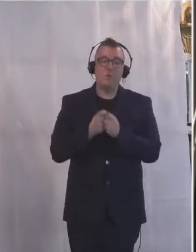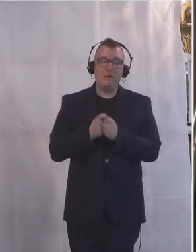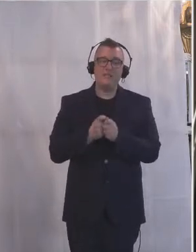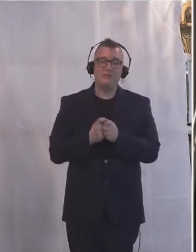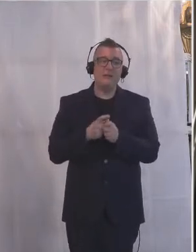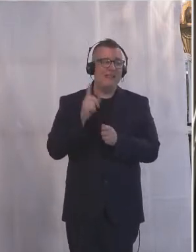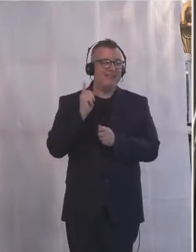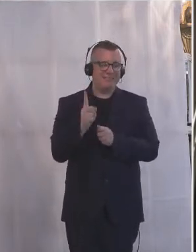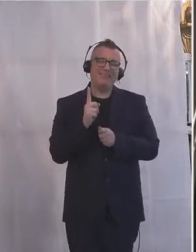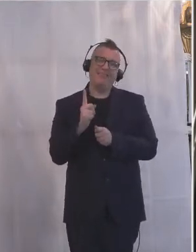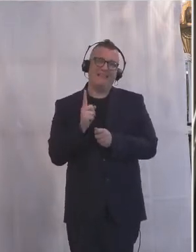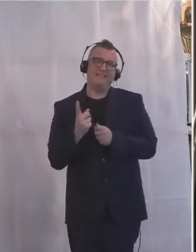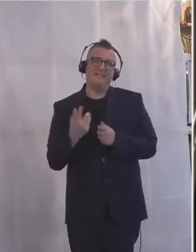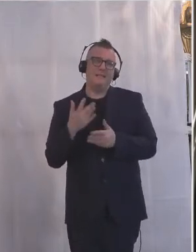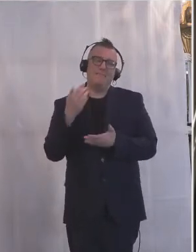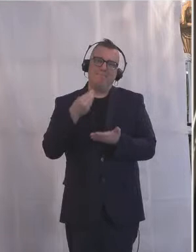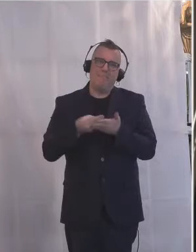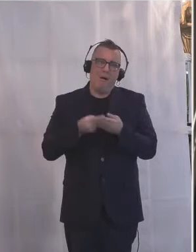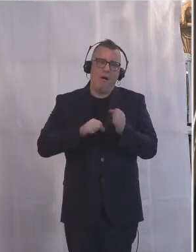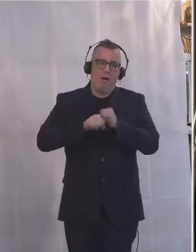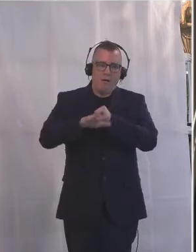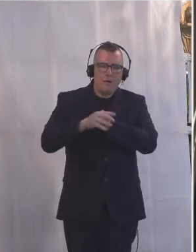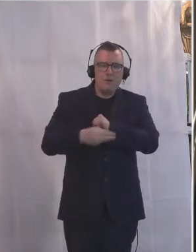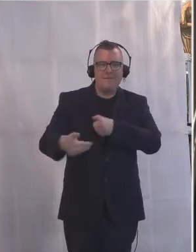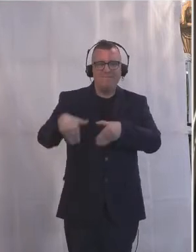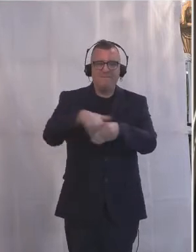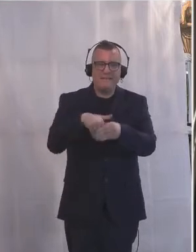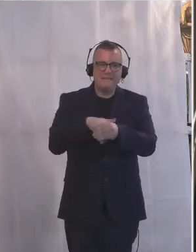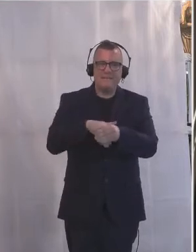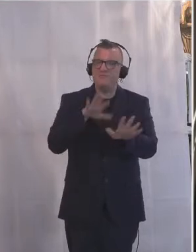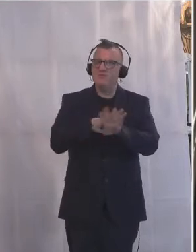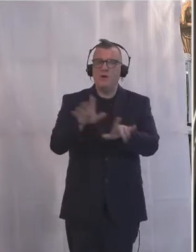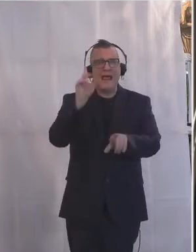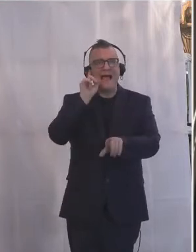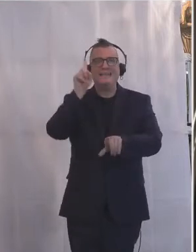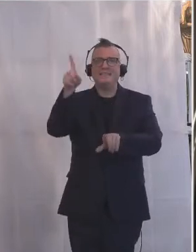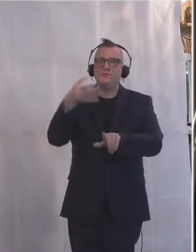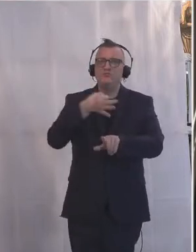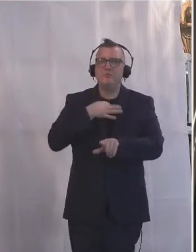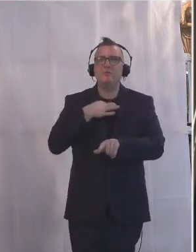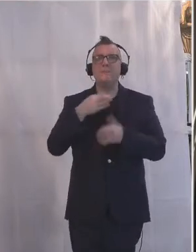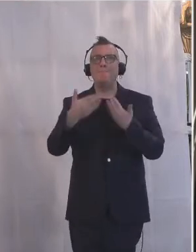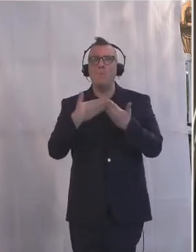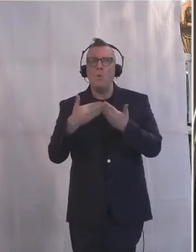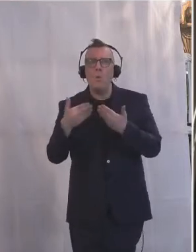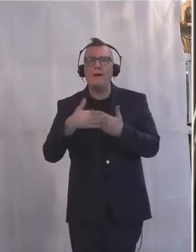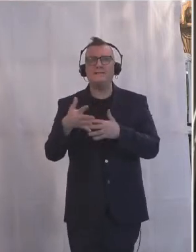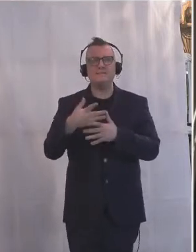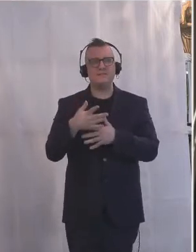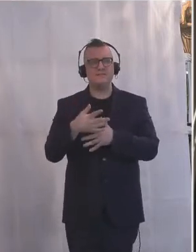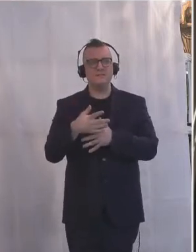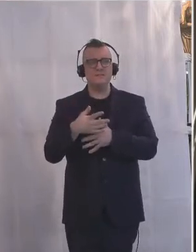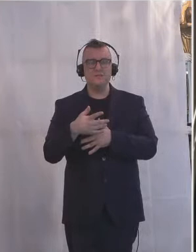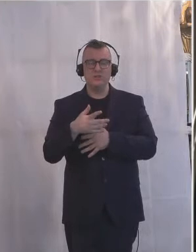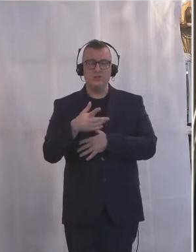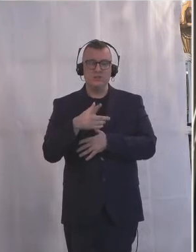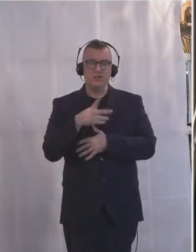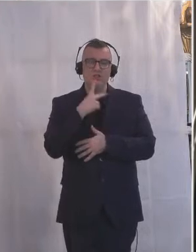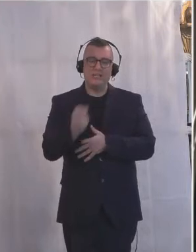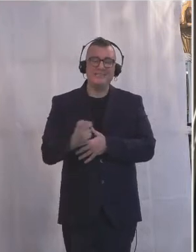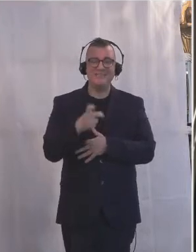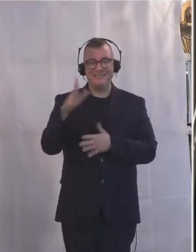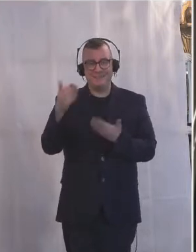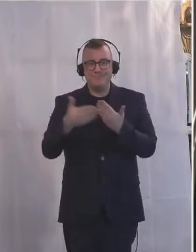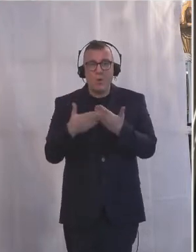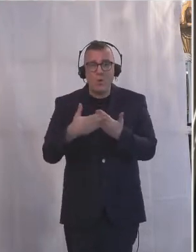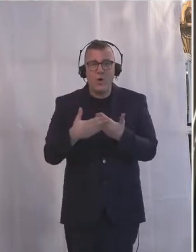the real product market fit. Will it, won't it? It's not an idea, it's a bigger risk, it's a bigger gamble. And the sad